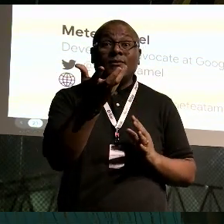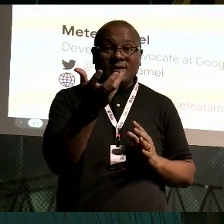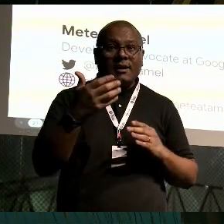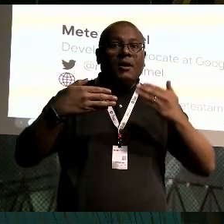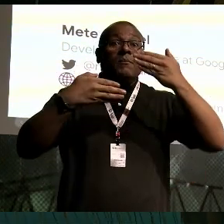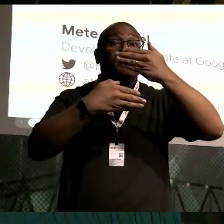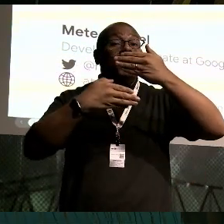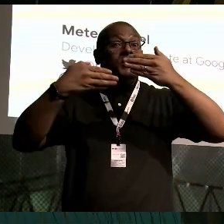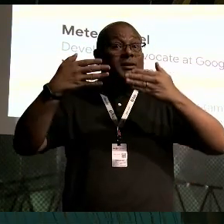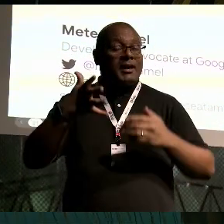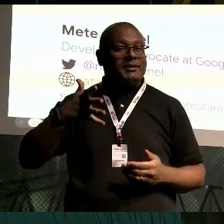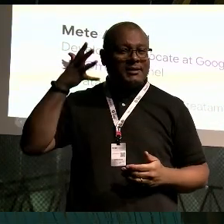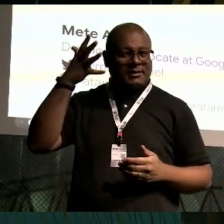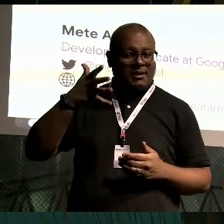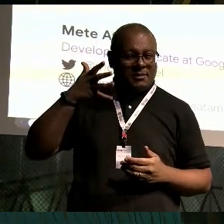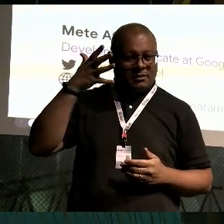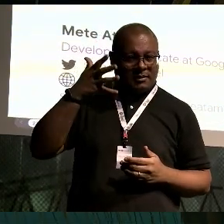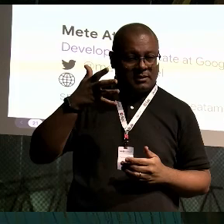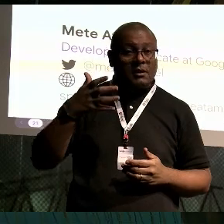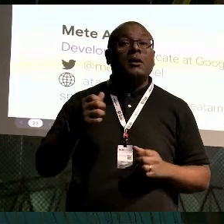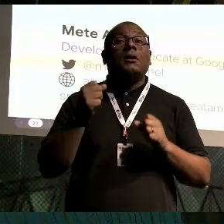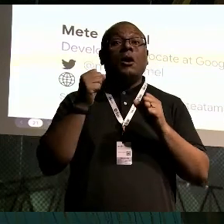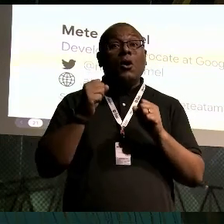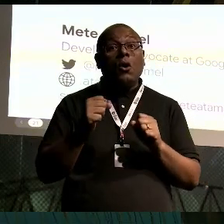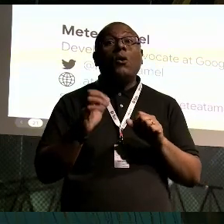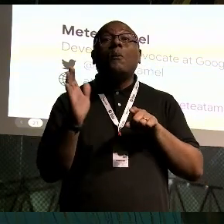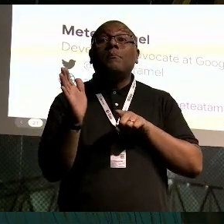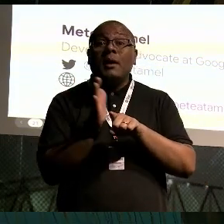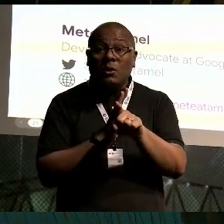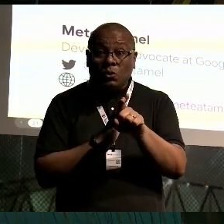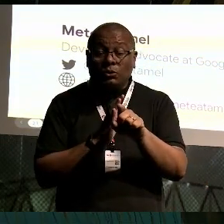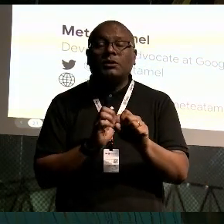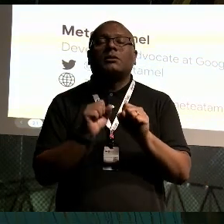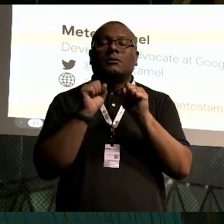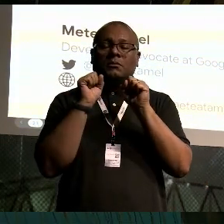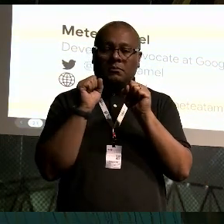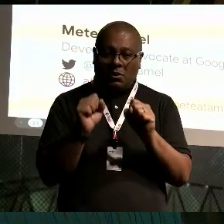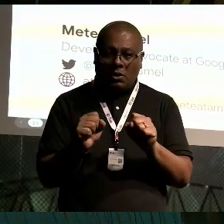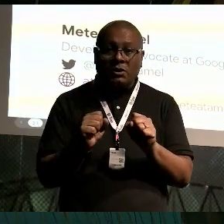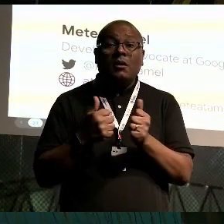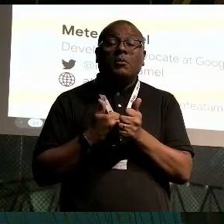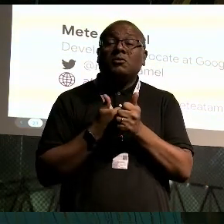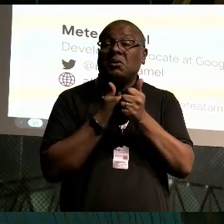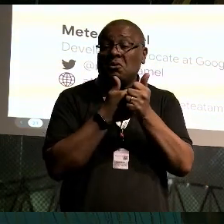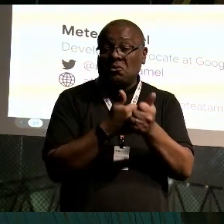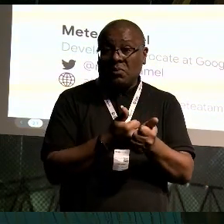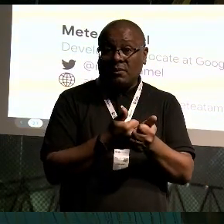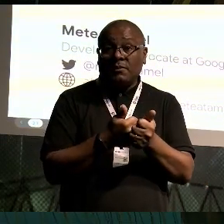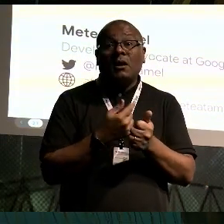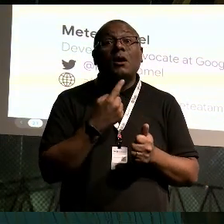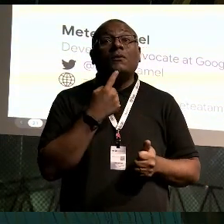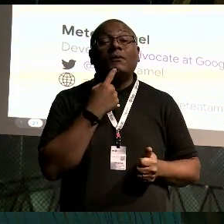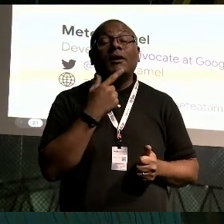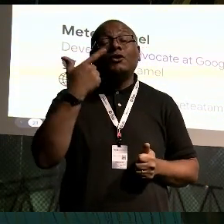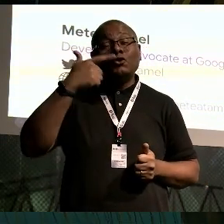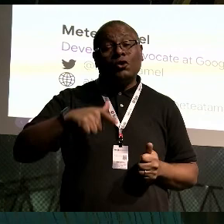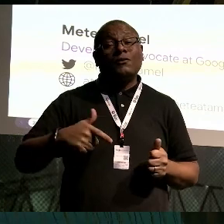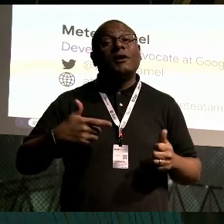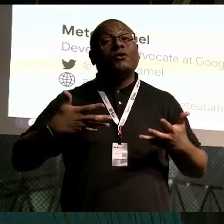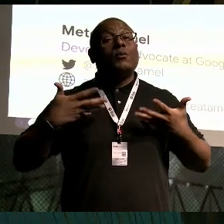deck. If you want to ask questions, I'm around, so feel free to reach out to me. As I said, I'm very happy to be back to